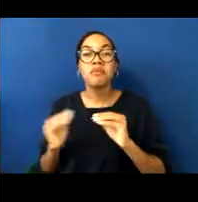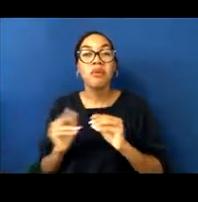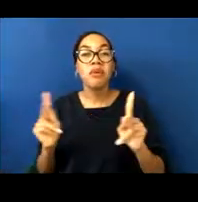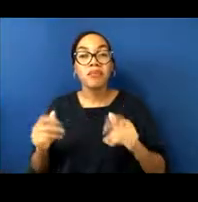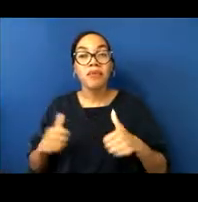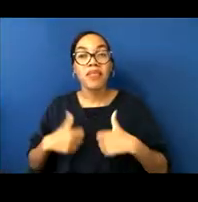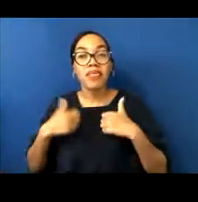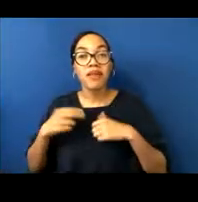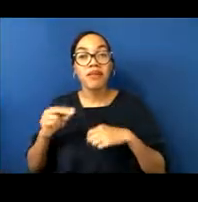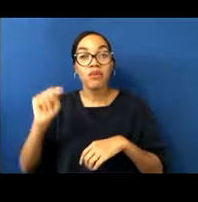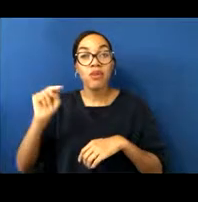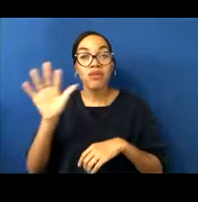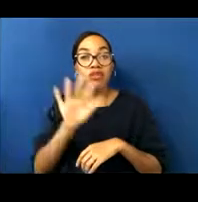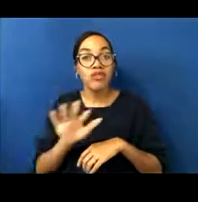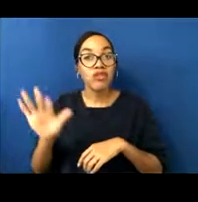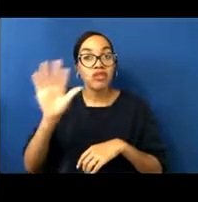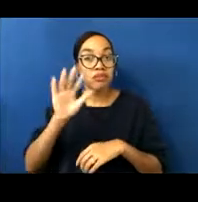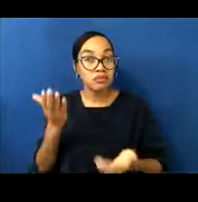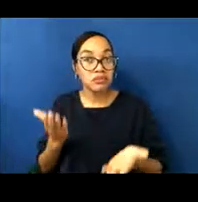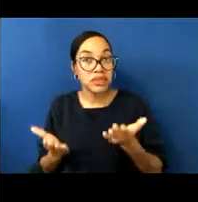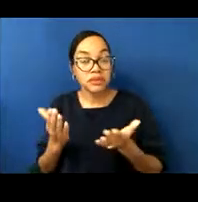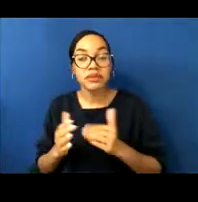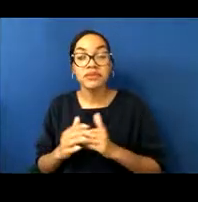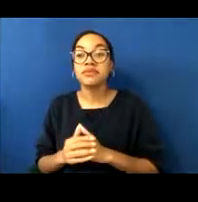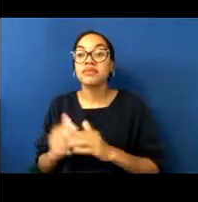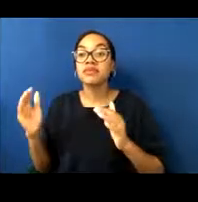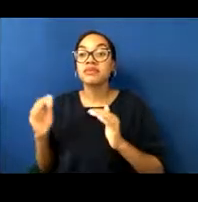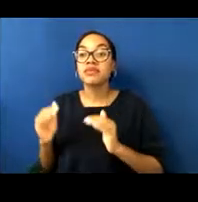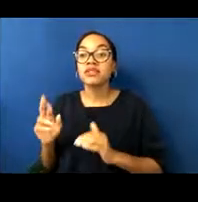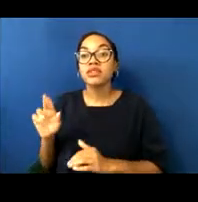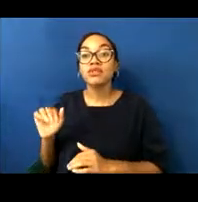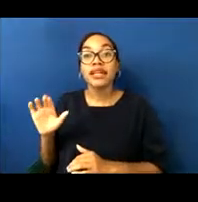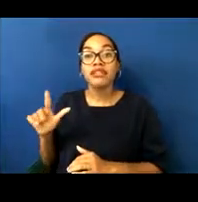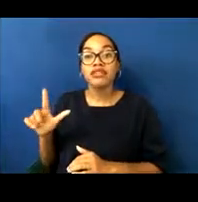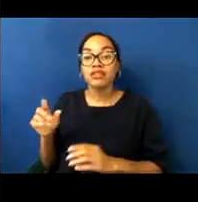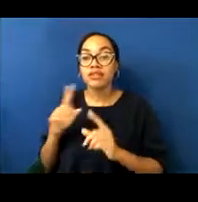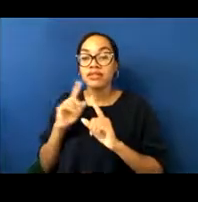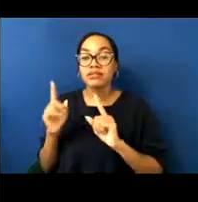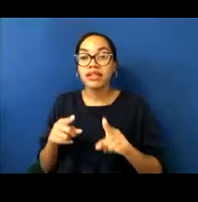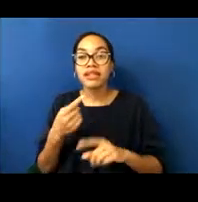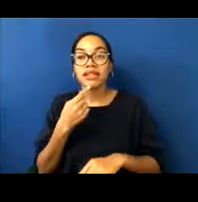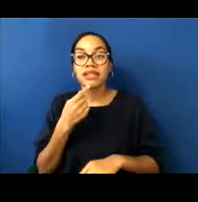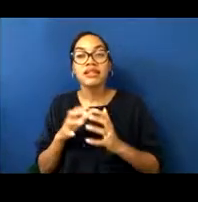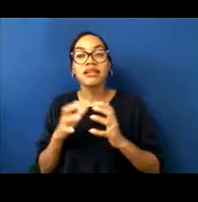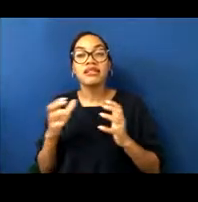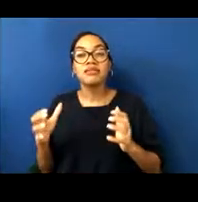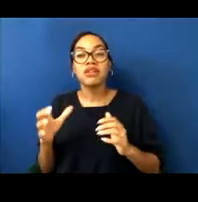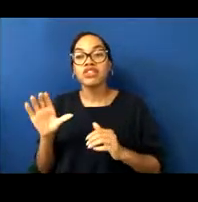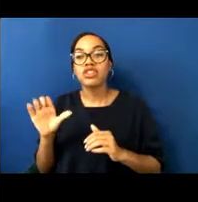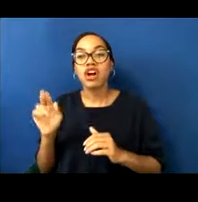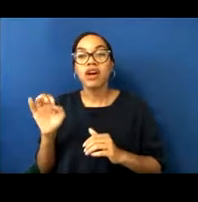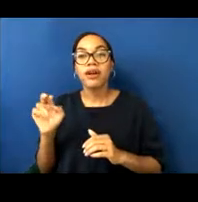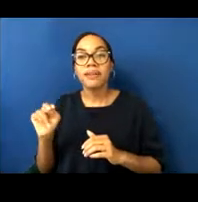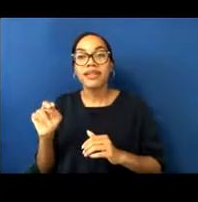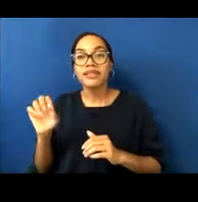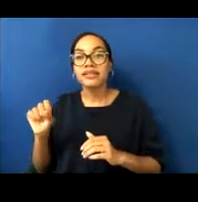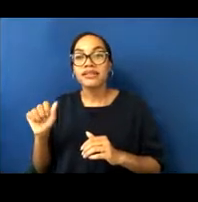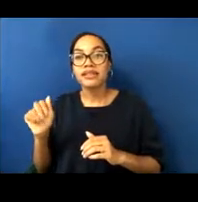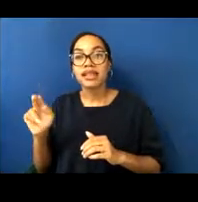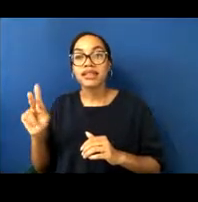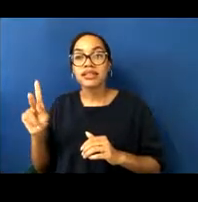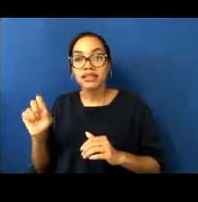And it's a good answer. Rachel says, because there aren't as many carbon sinks. So let's find out here.